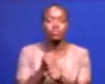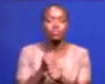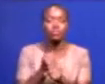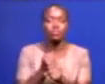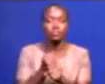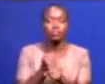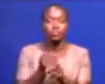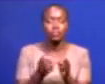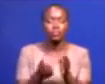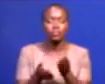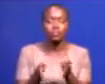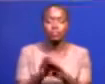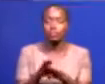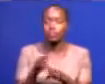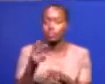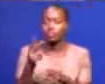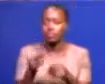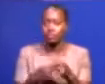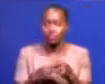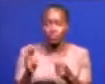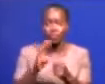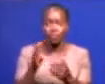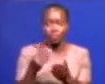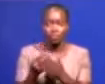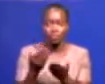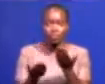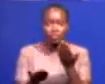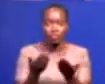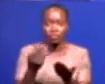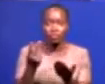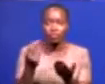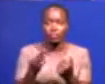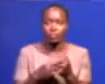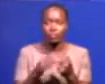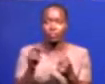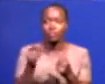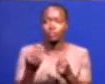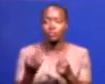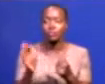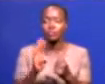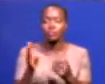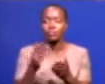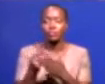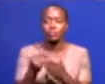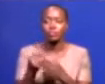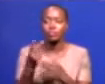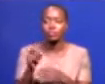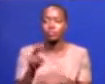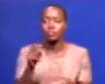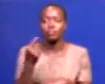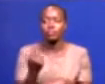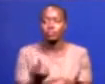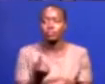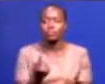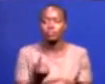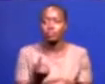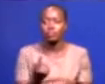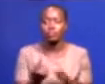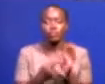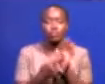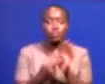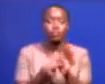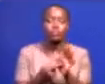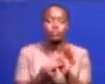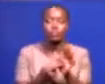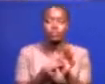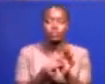closed at 37.8 billion shillings compared to 28.3 billion shillings in 2021. To show up the uptake